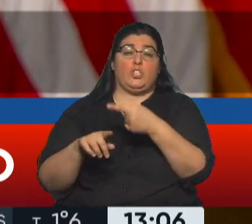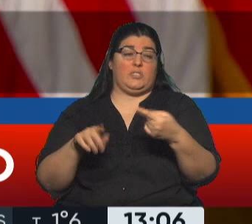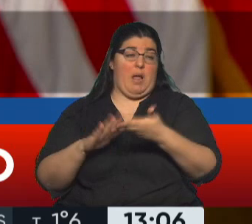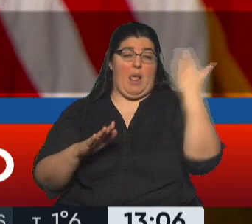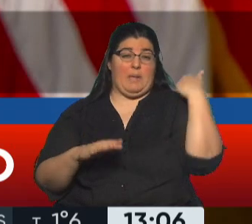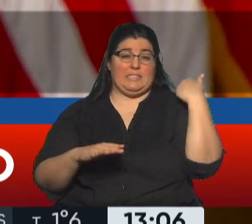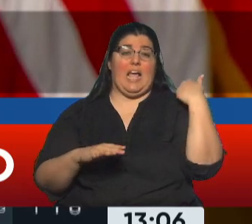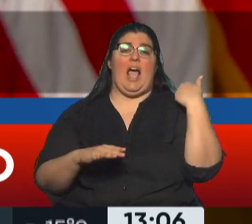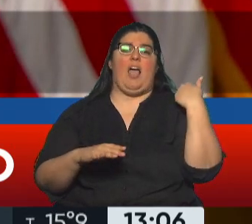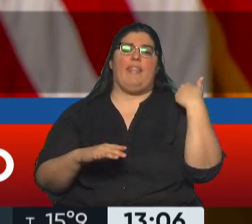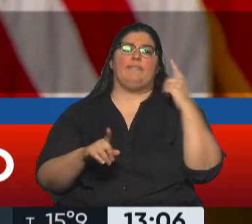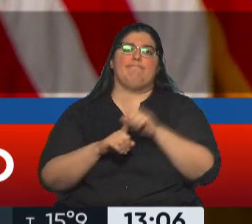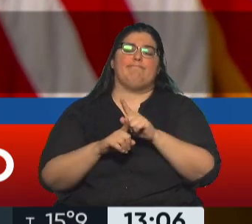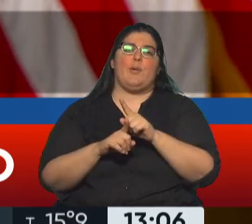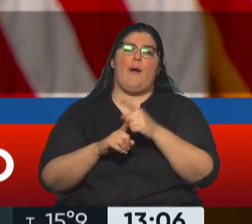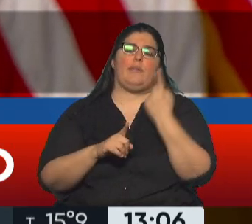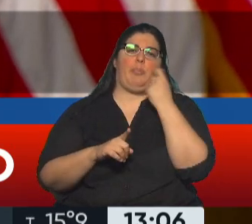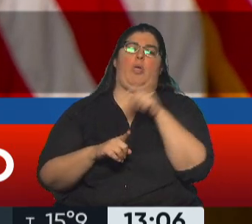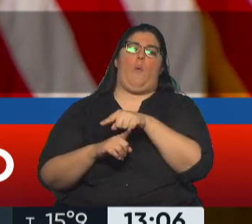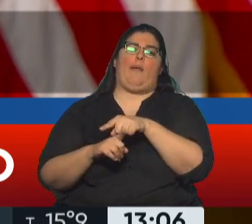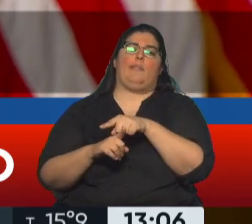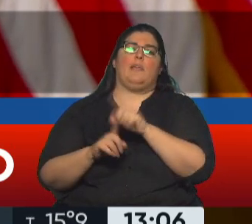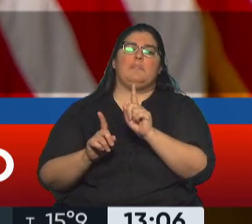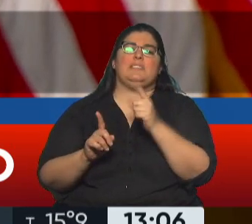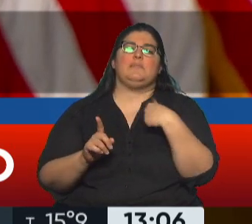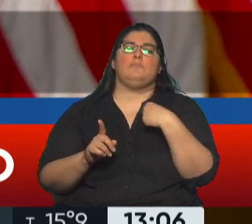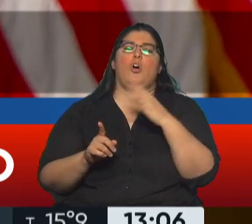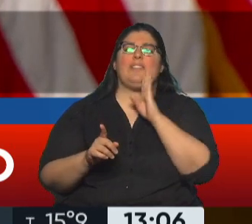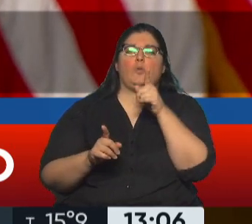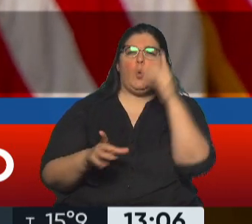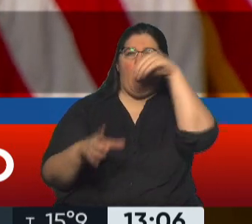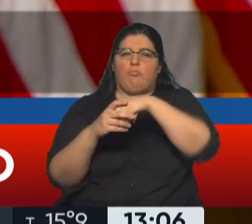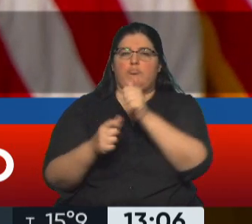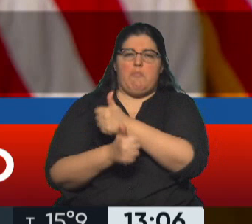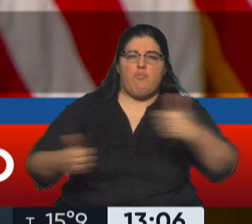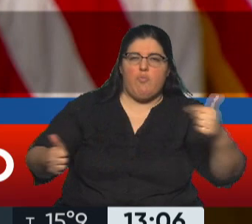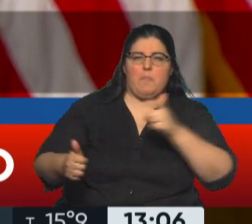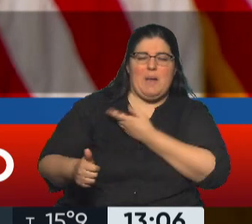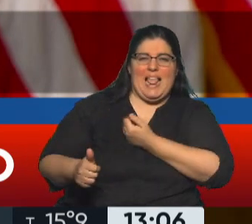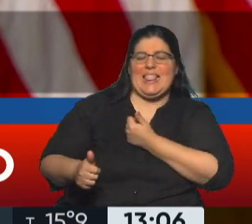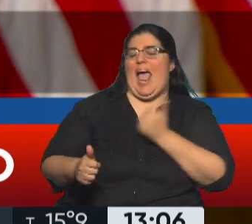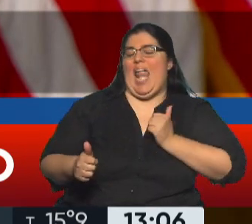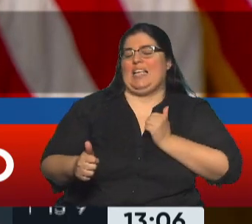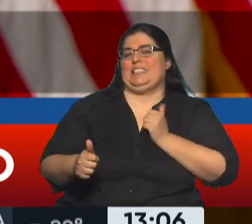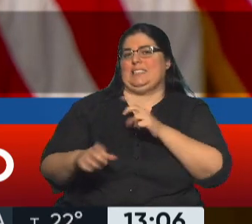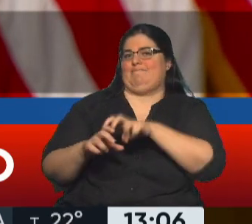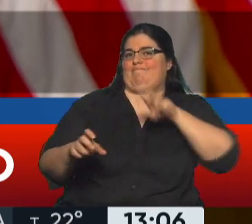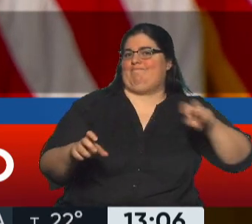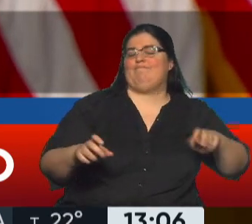week reinforced that ending U.S. military involvement in Afghanistan now was the right decision.